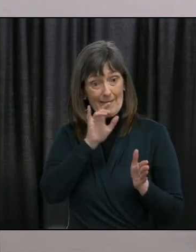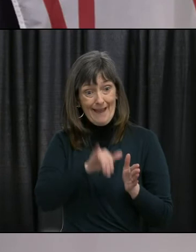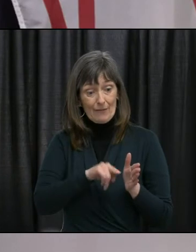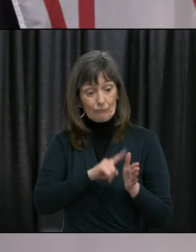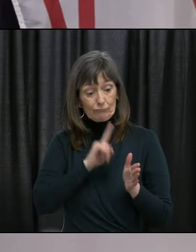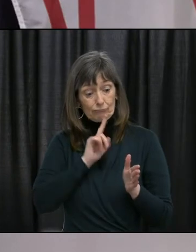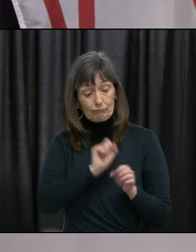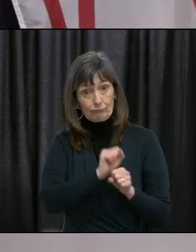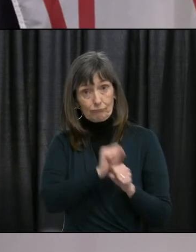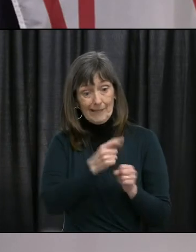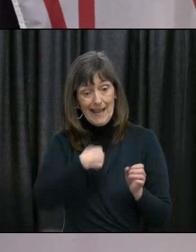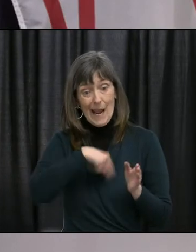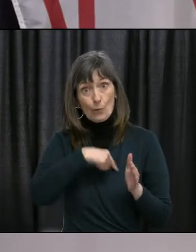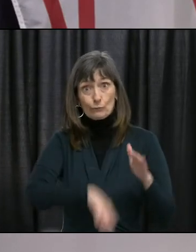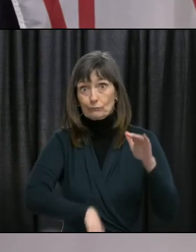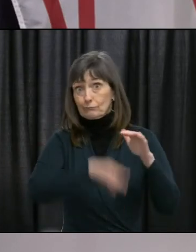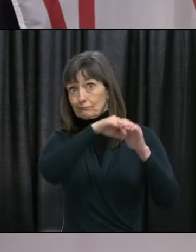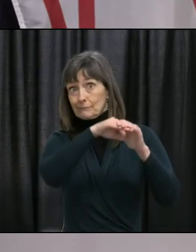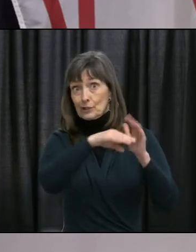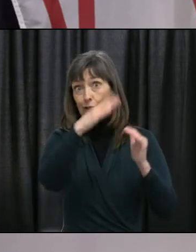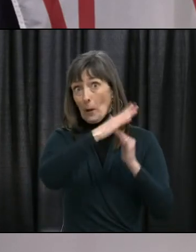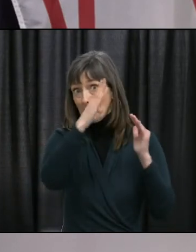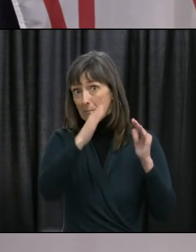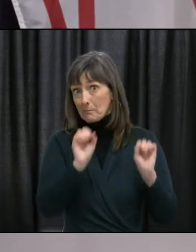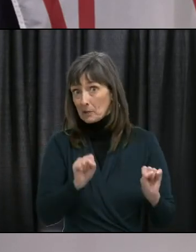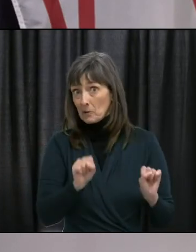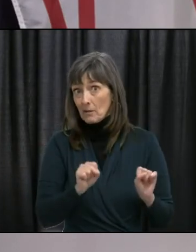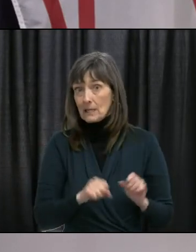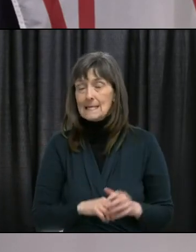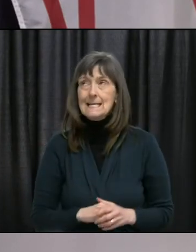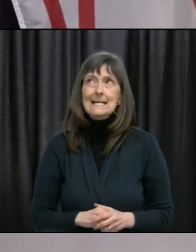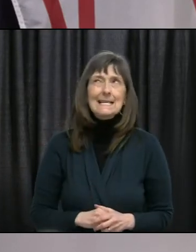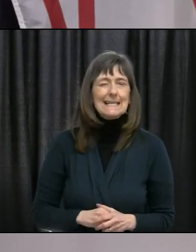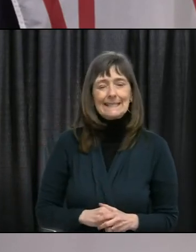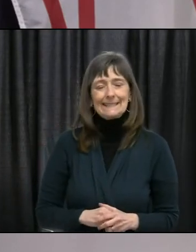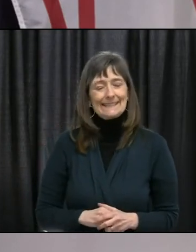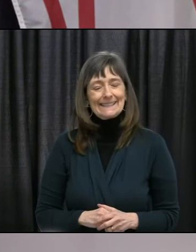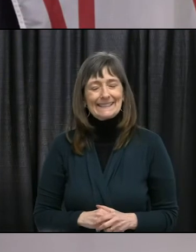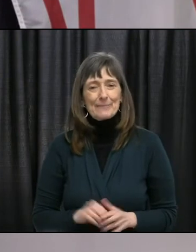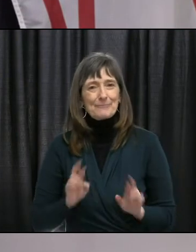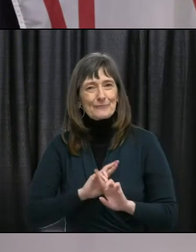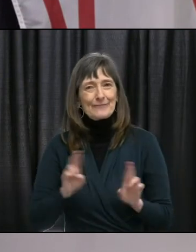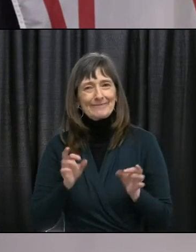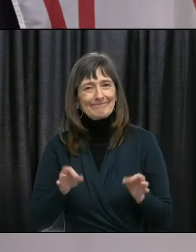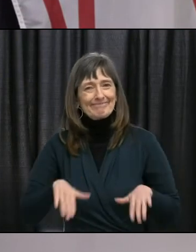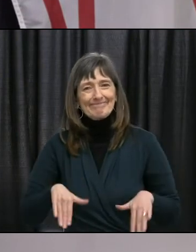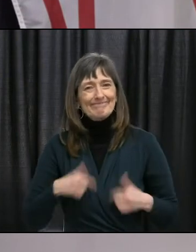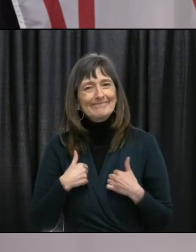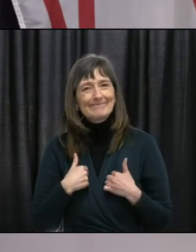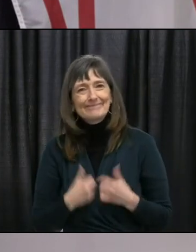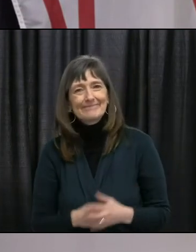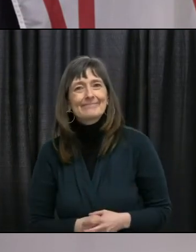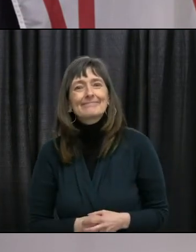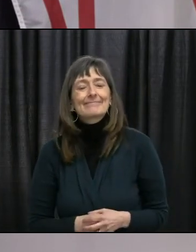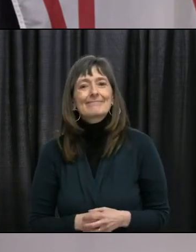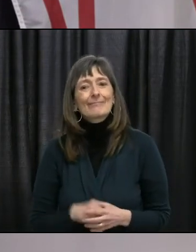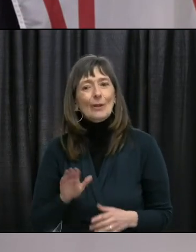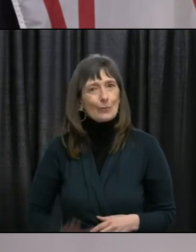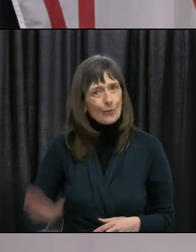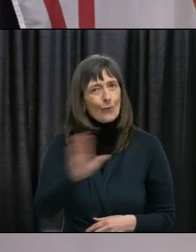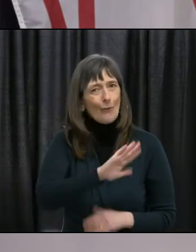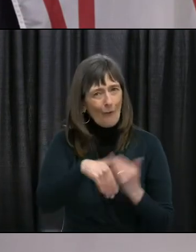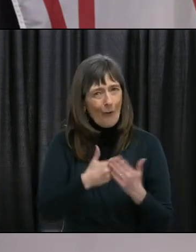I would be hesitant to say that. I think we have done a lot of work, and all Newfoundlanders and Labradorians have done a lot